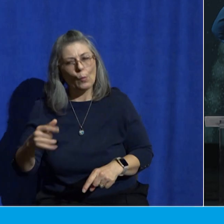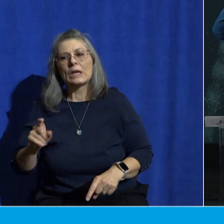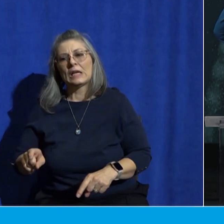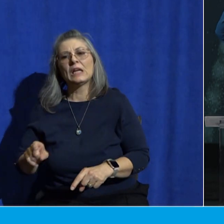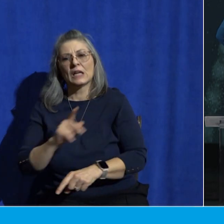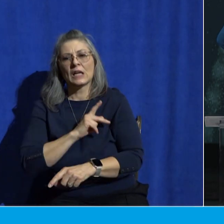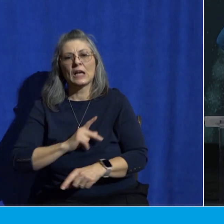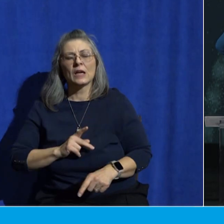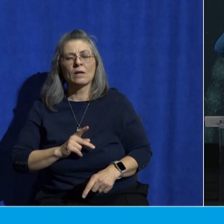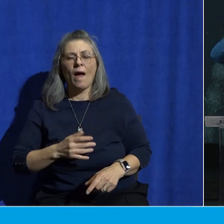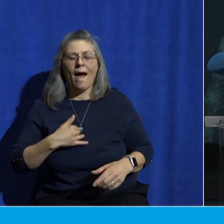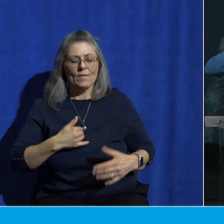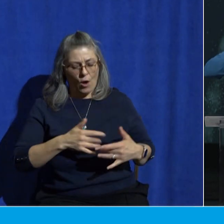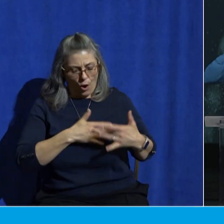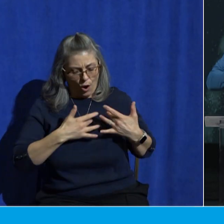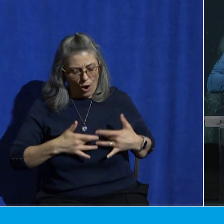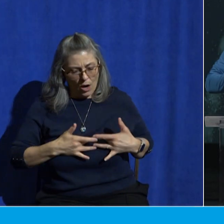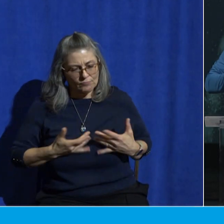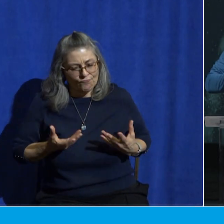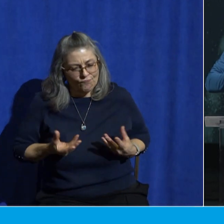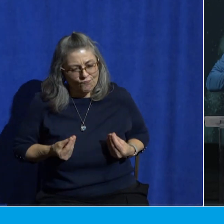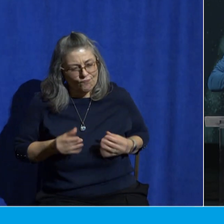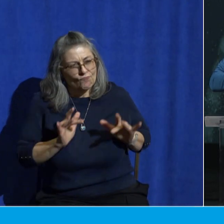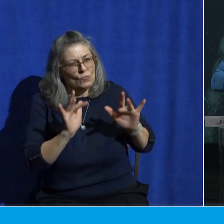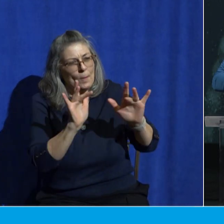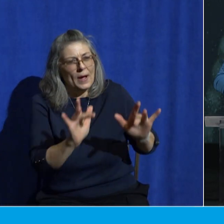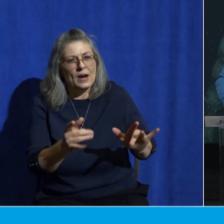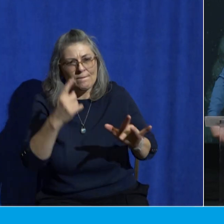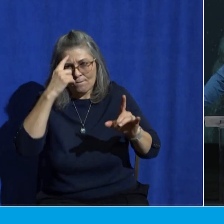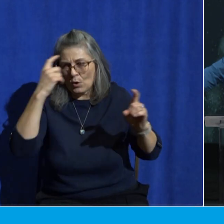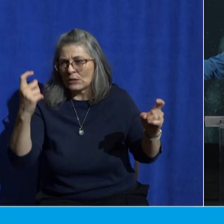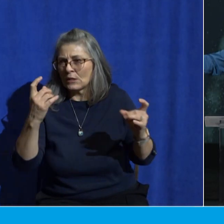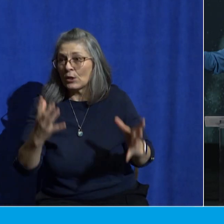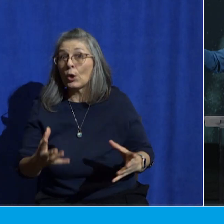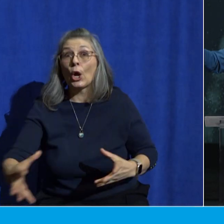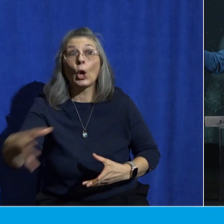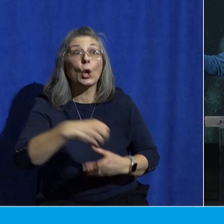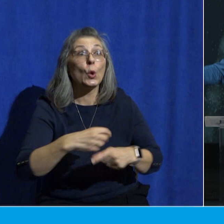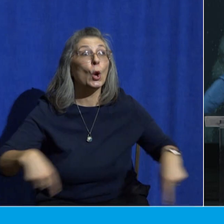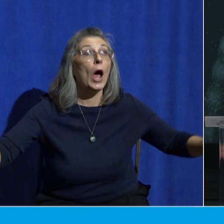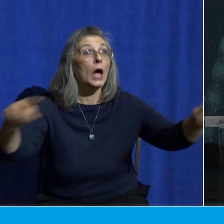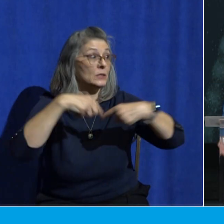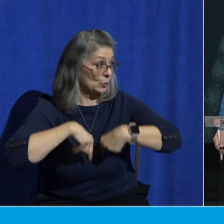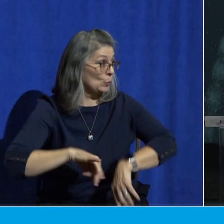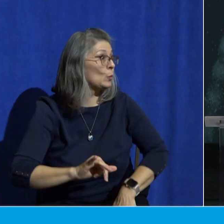sinners, which, to be clear, includes all of us.